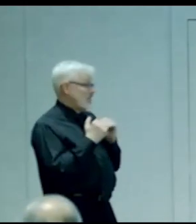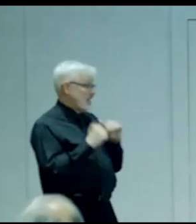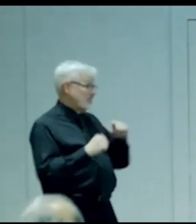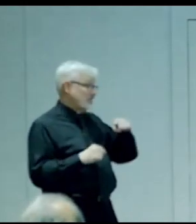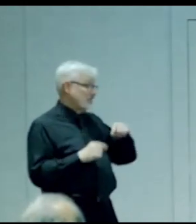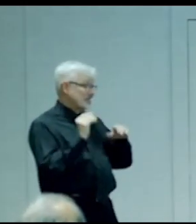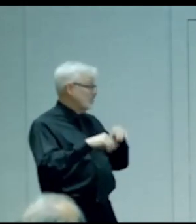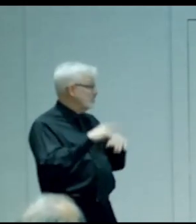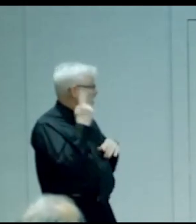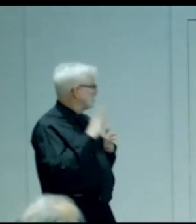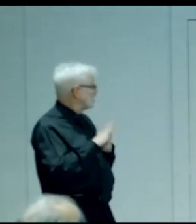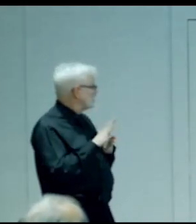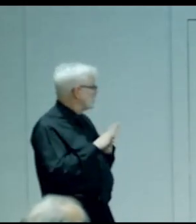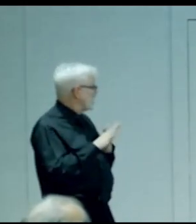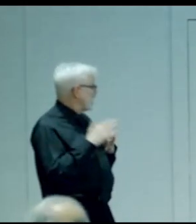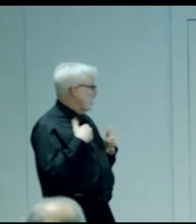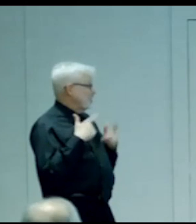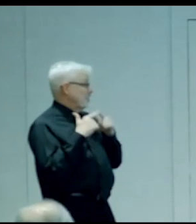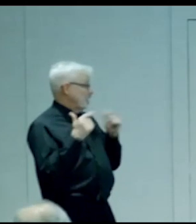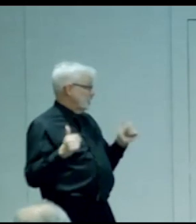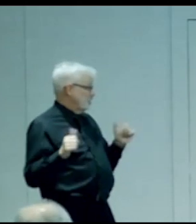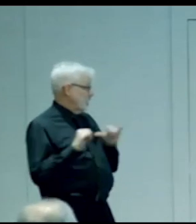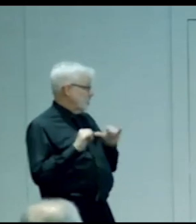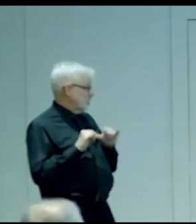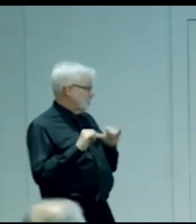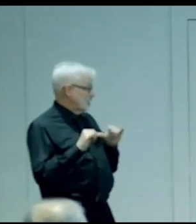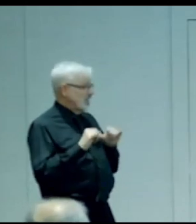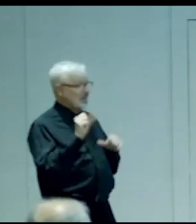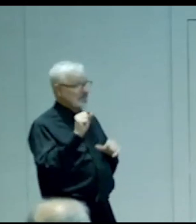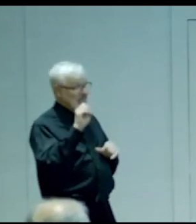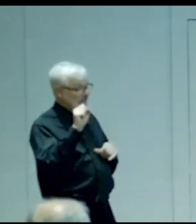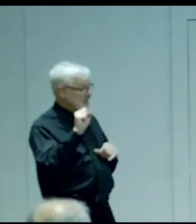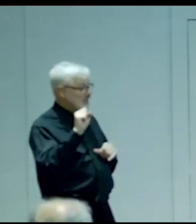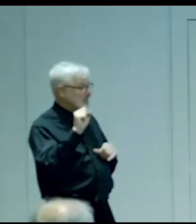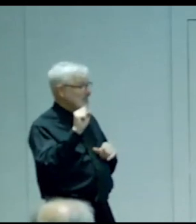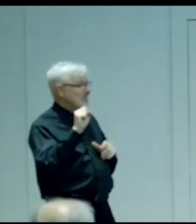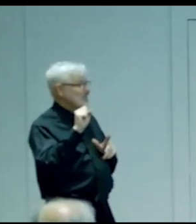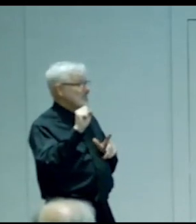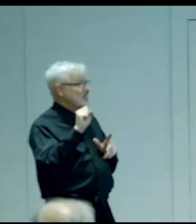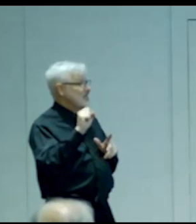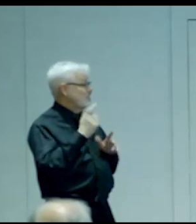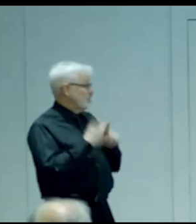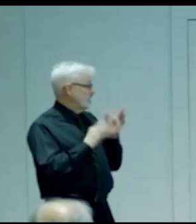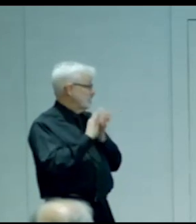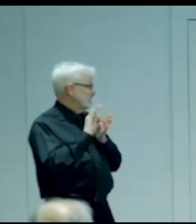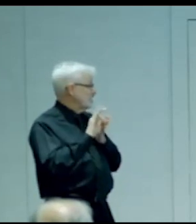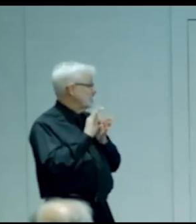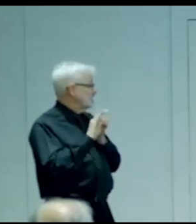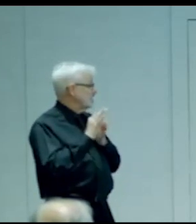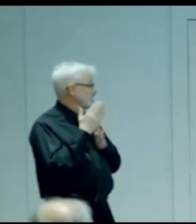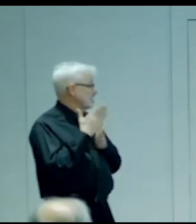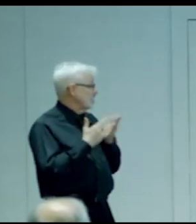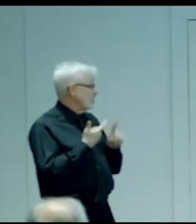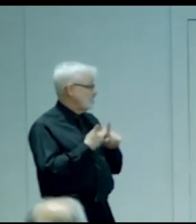percent Black at the school, and we have various measures of SES, some from census tract and some from